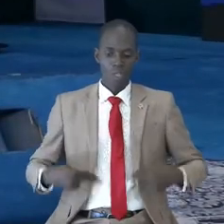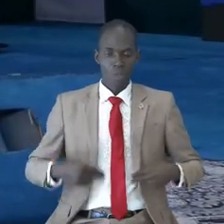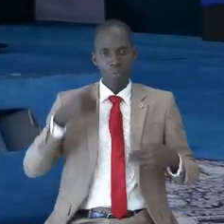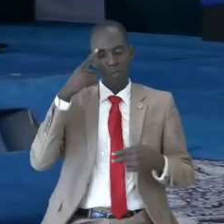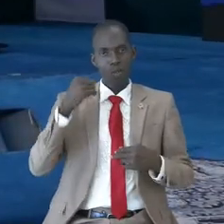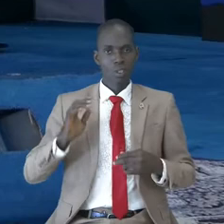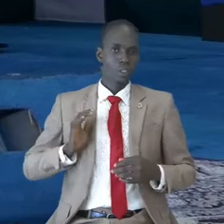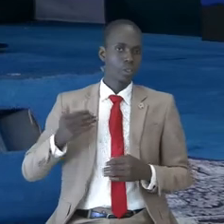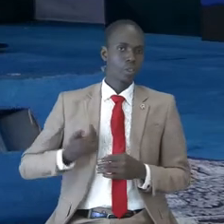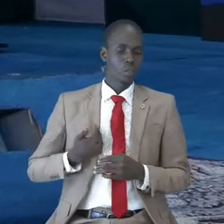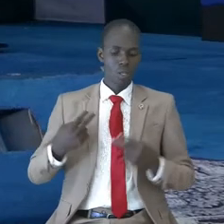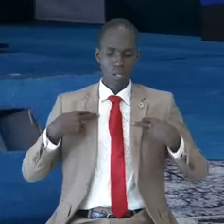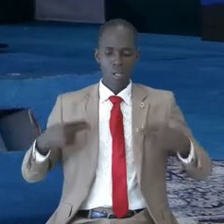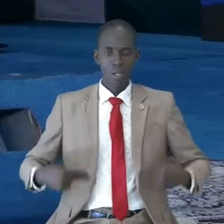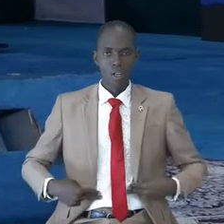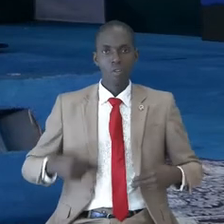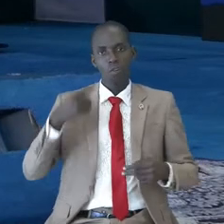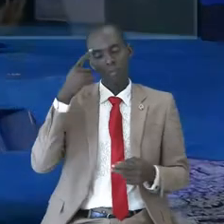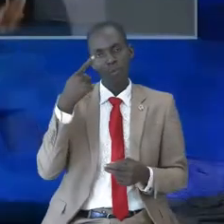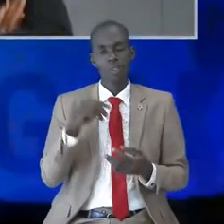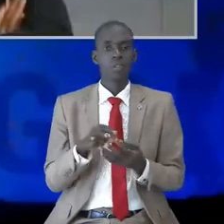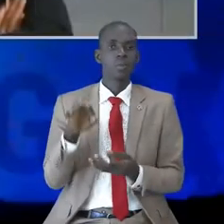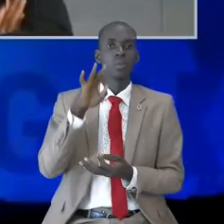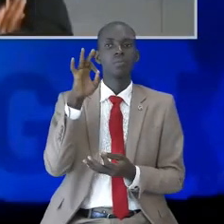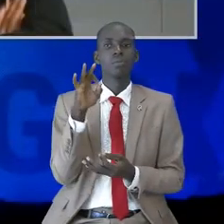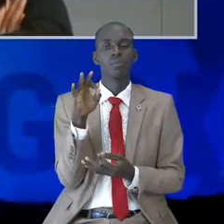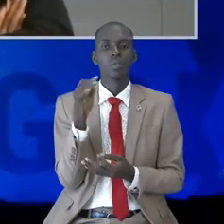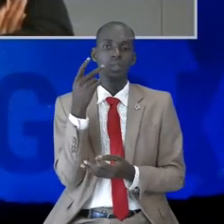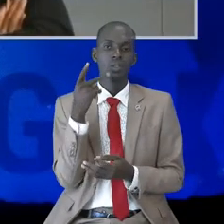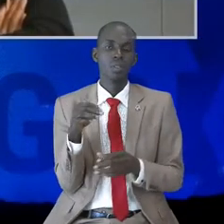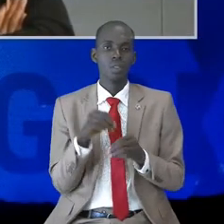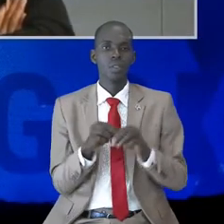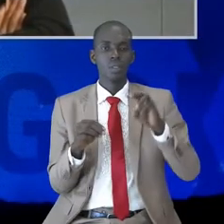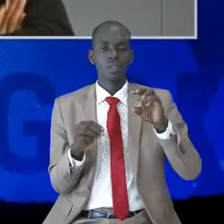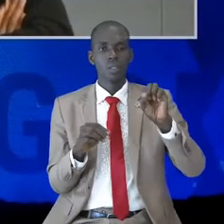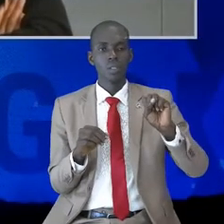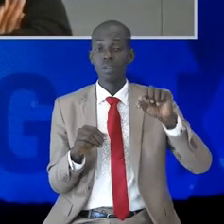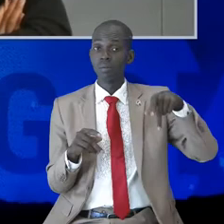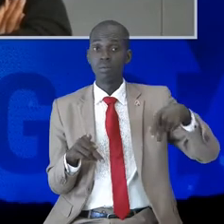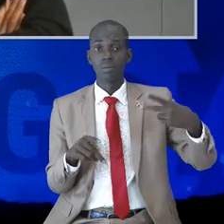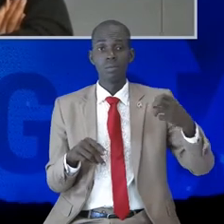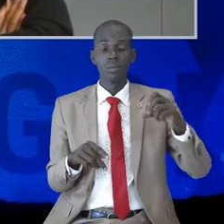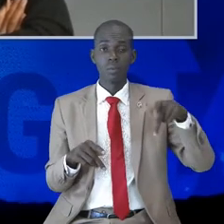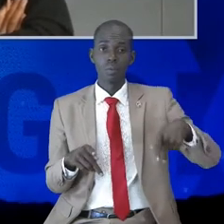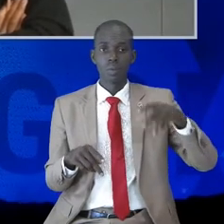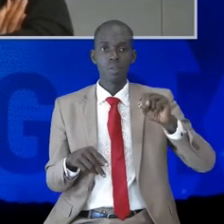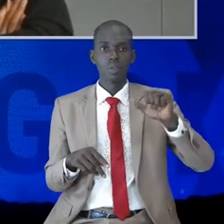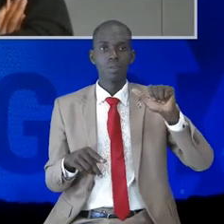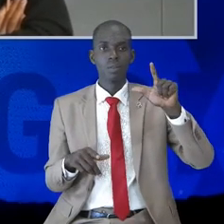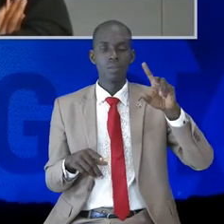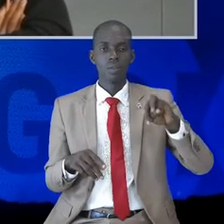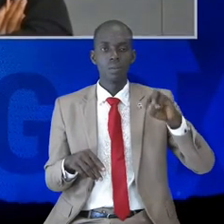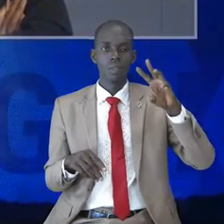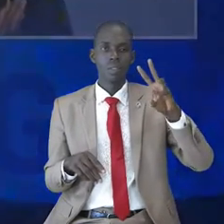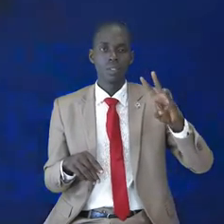soul, and health for the spirit. And look at Psalm 67, and I'm reading from verse